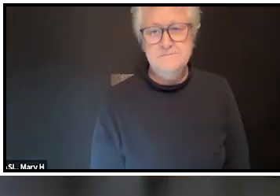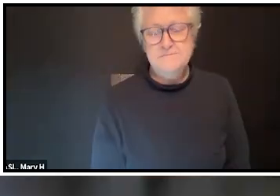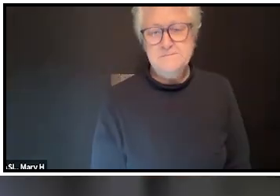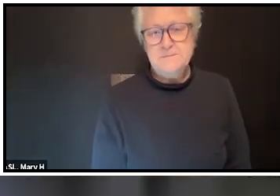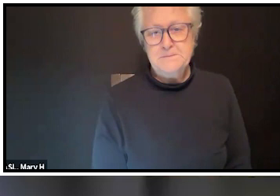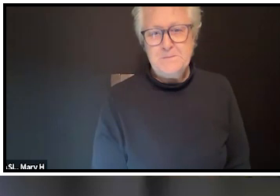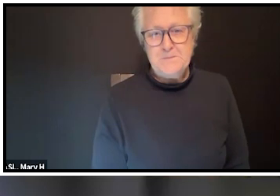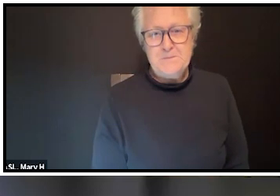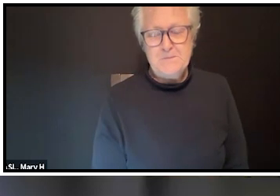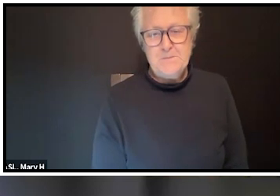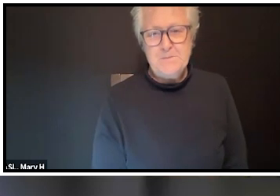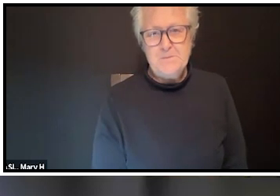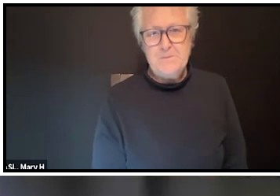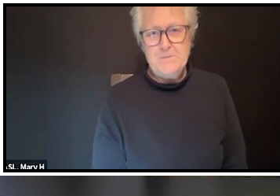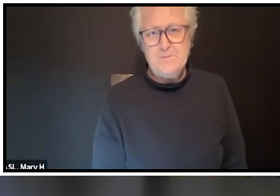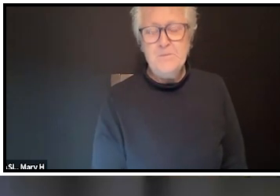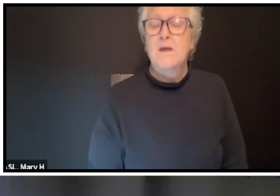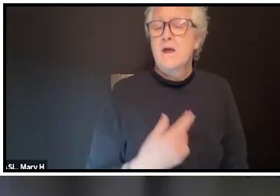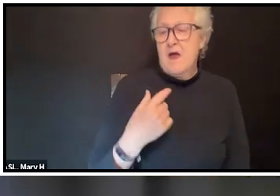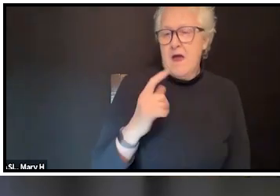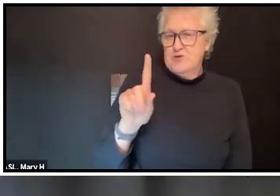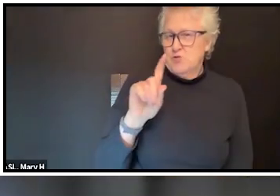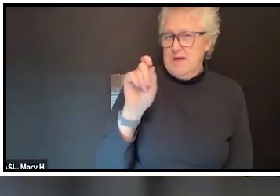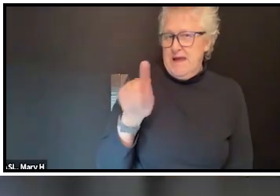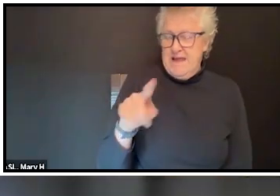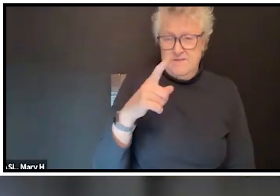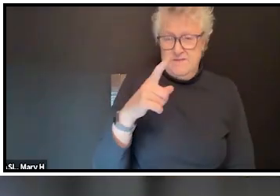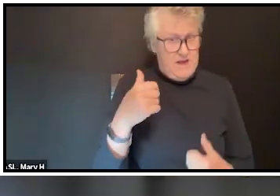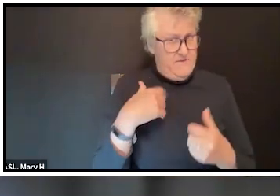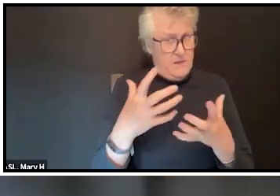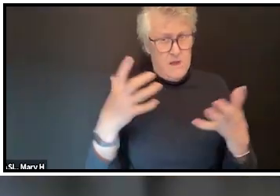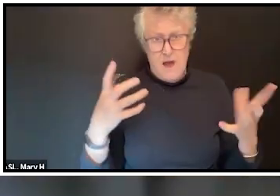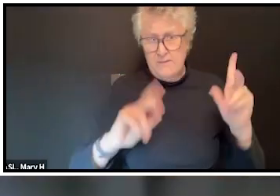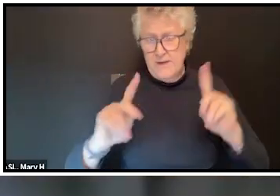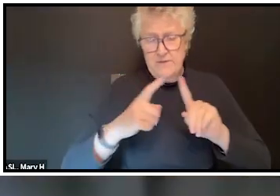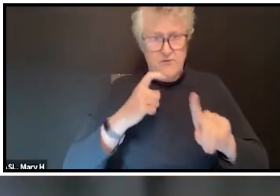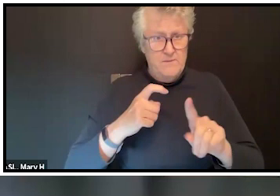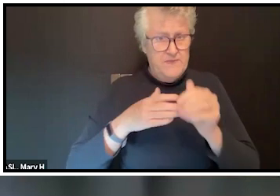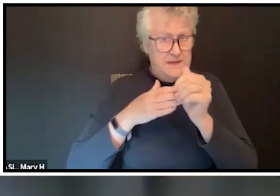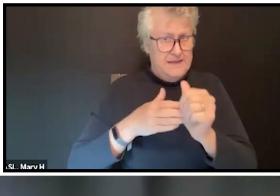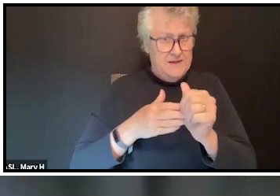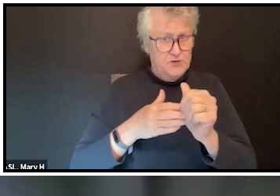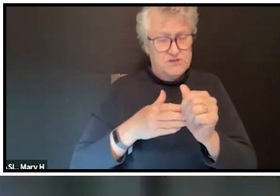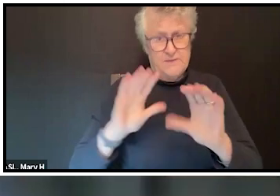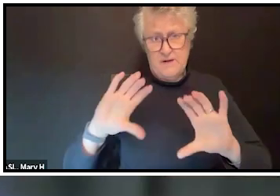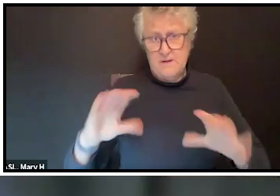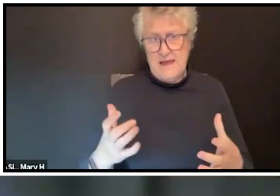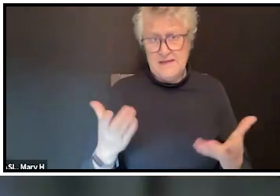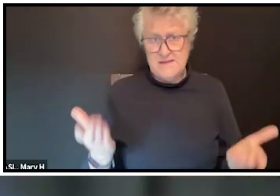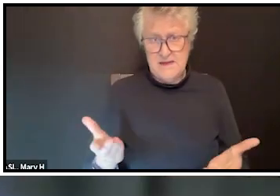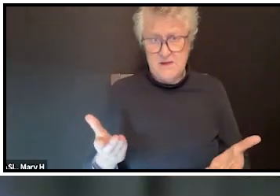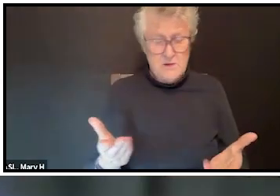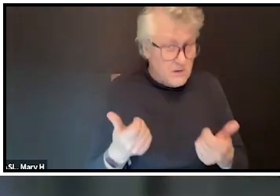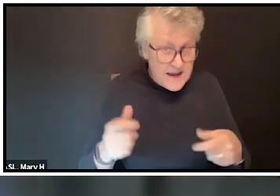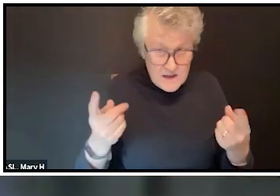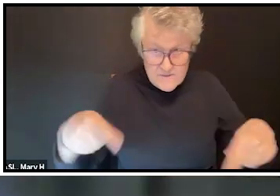Just want to ask, because we have a lot of people from our leadership class here, Any of you guys have any questions? When we talked about